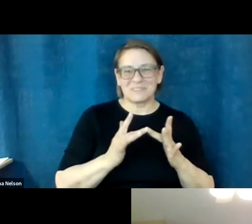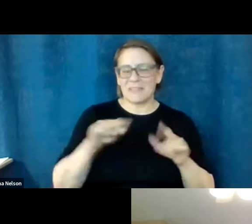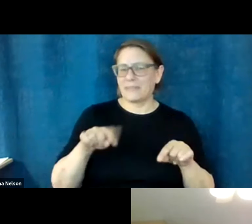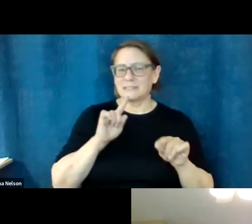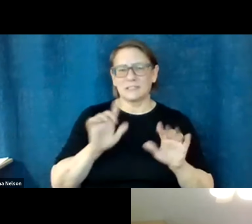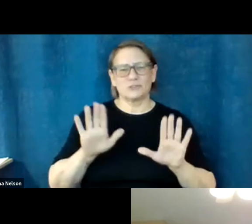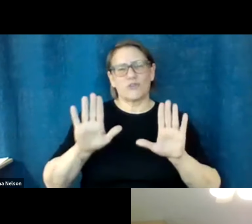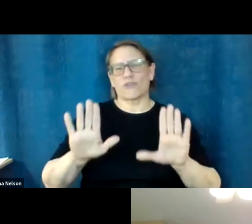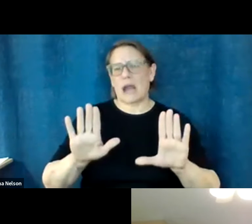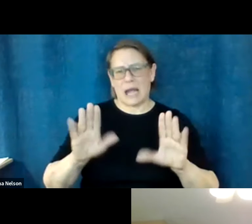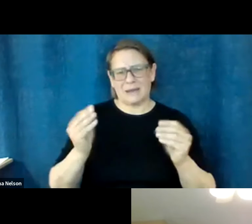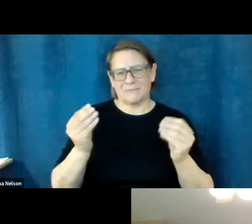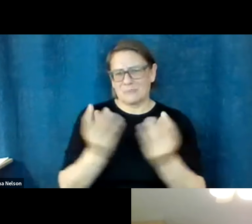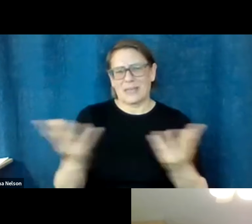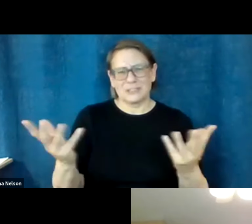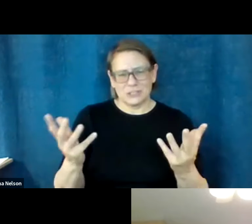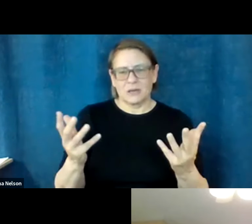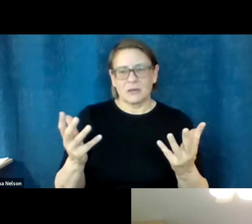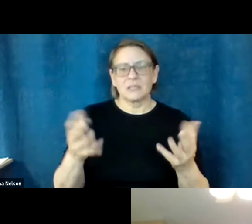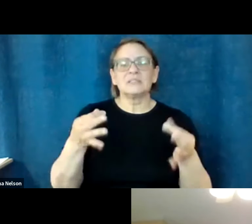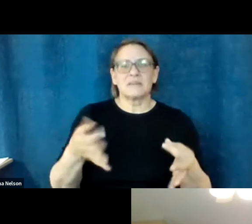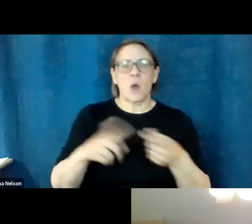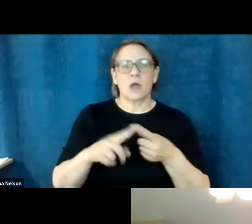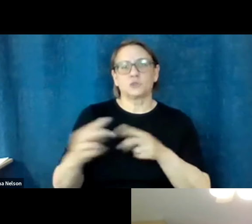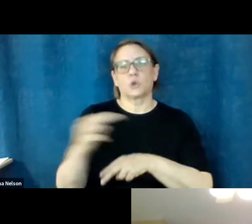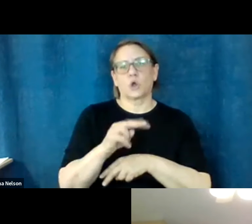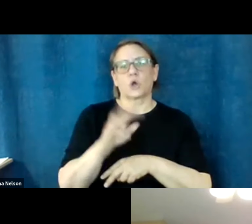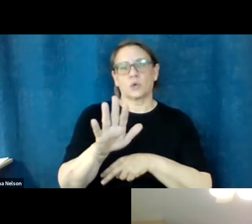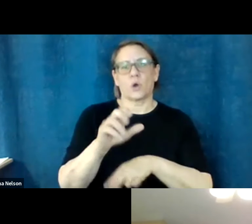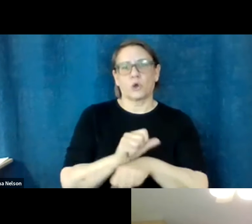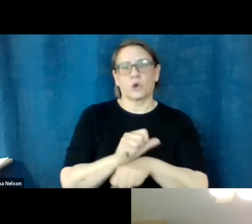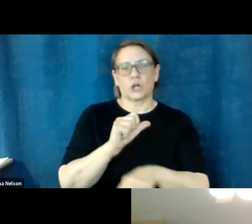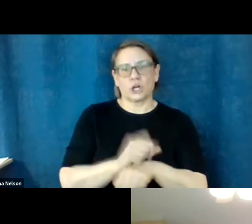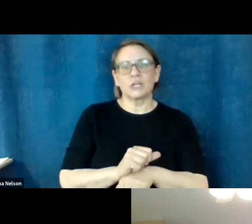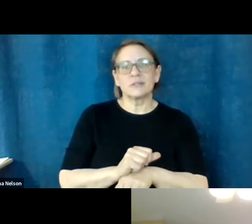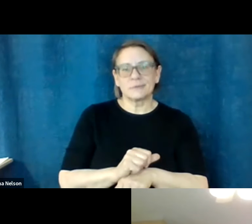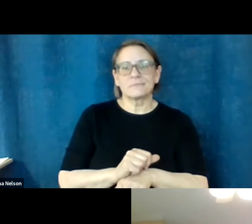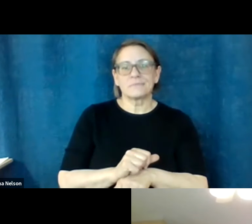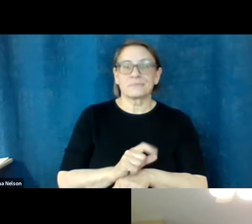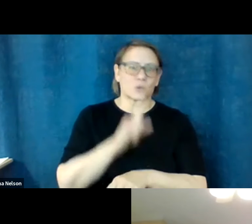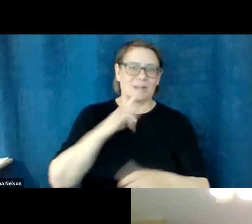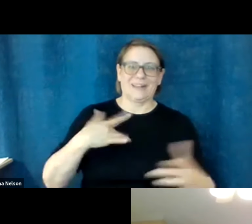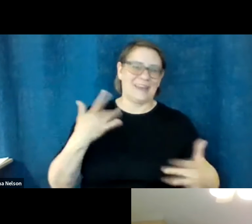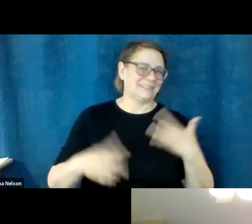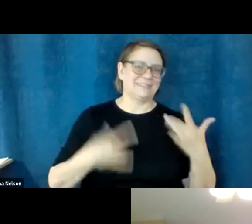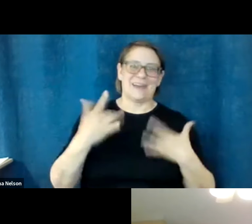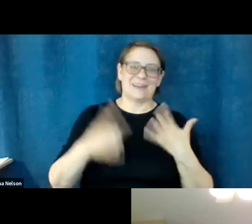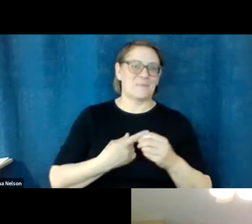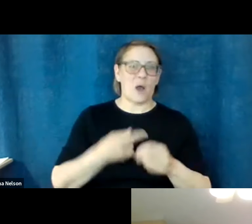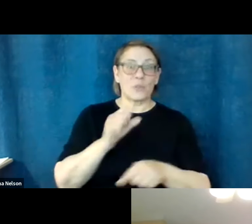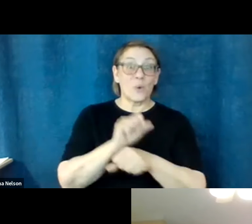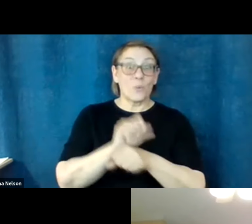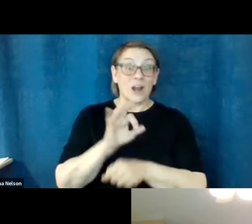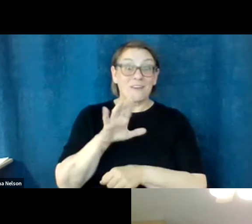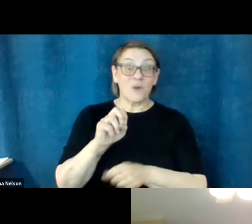great. So definitely want to take a look at your work, and we're really excited about the workforce training